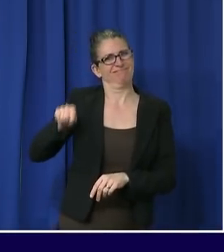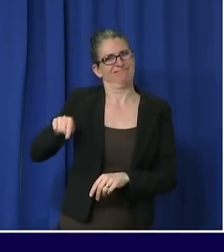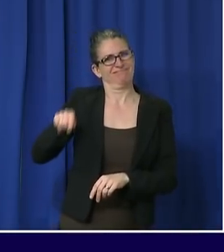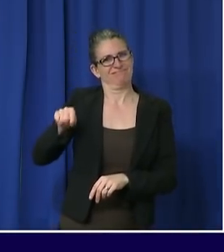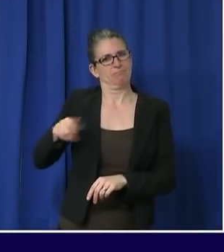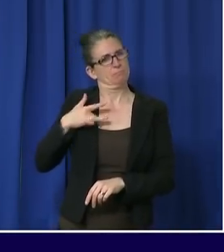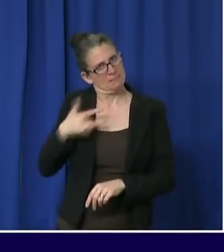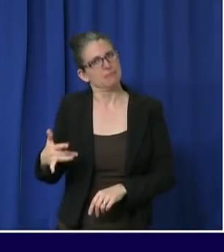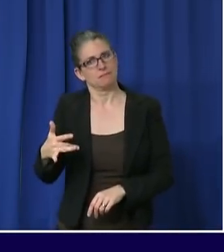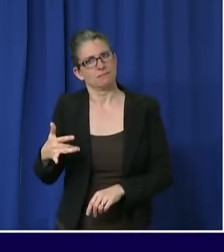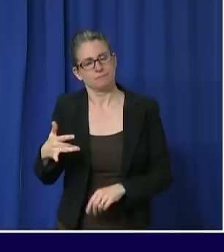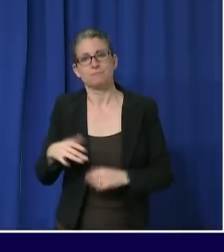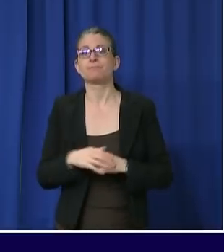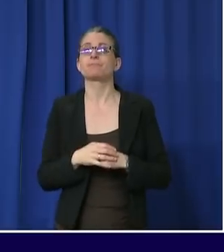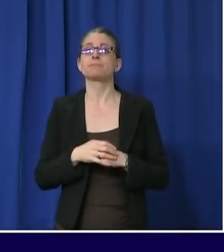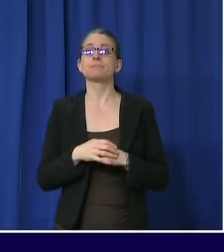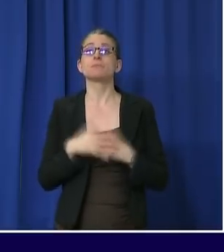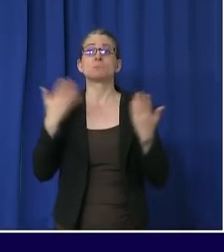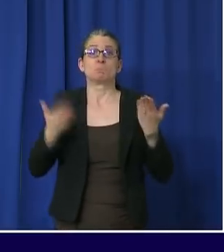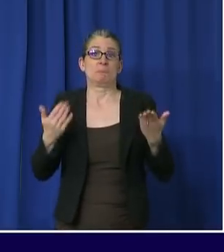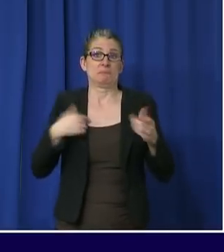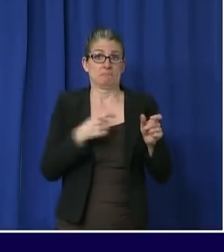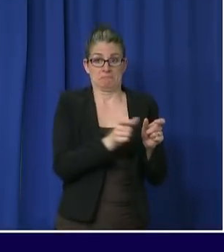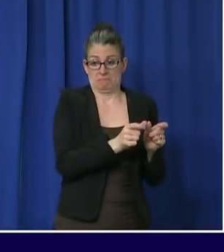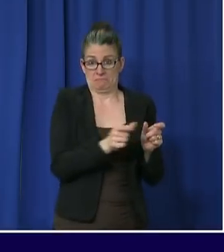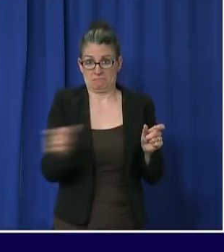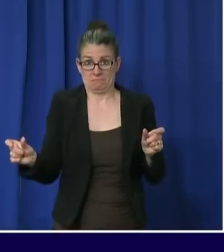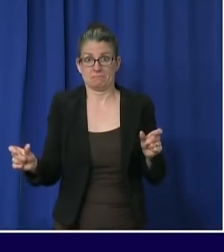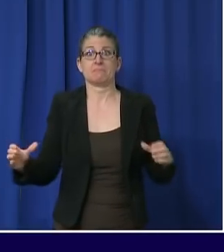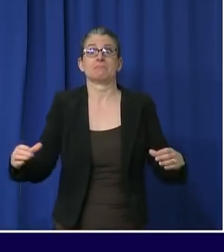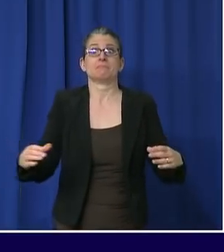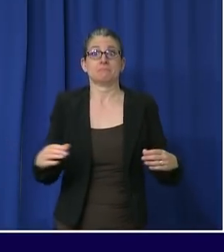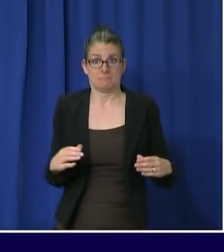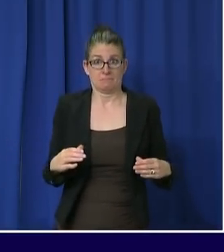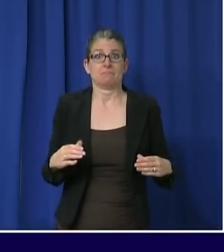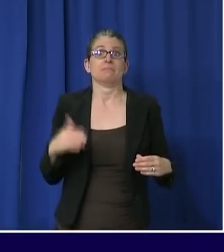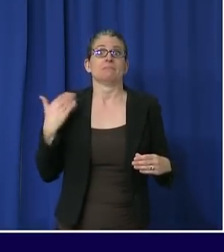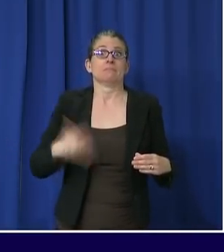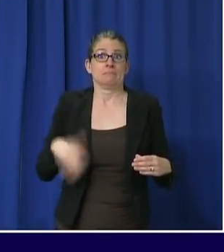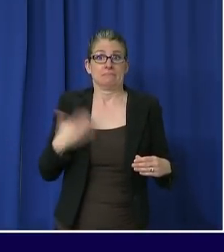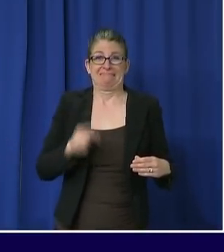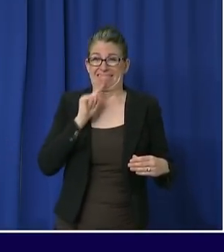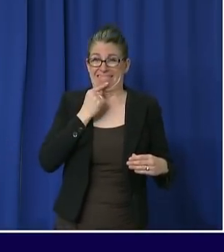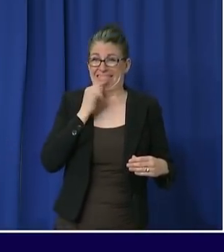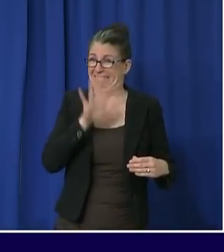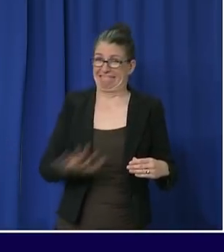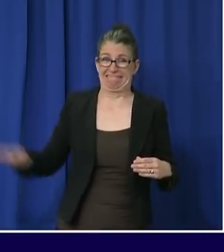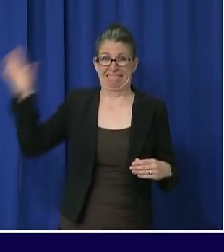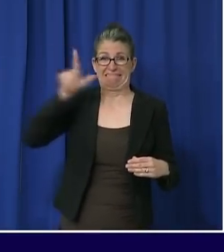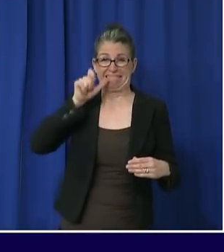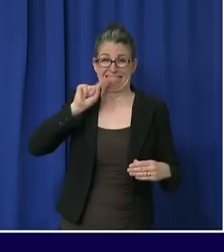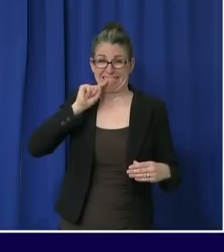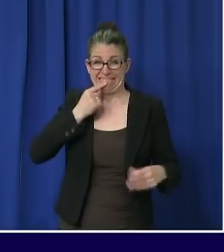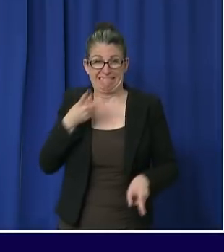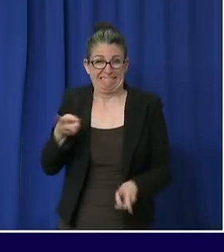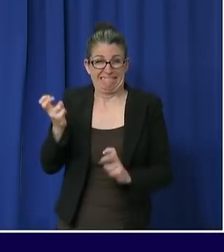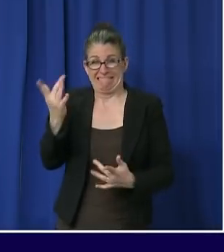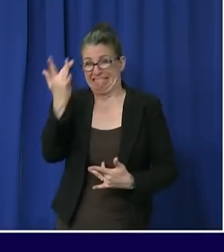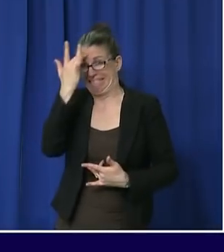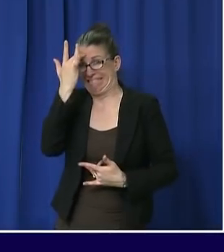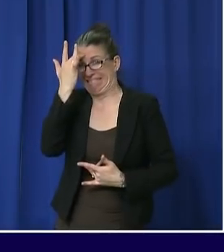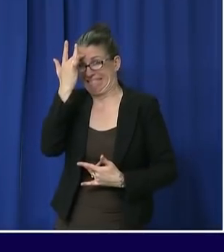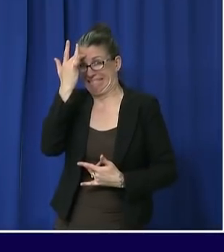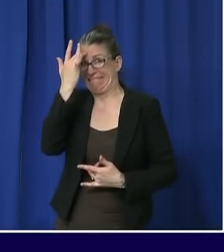ill patients that have been cared for by hospitals in Maine. So if a particular hospital system has cared